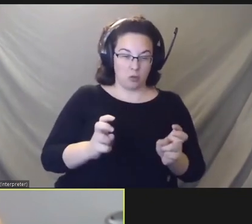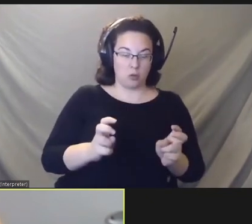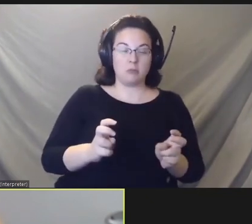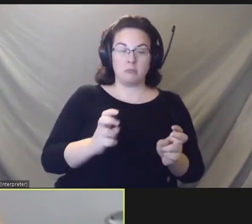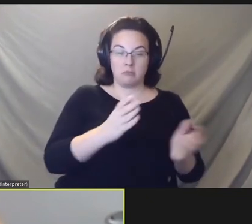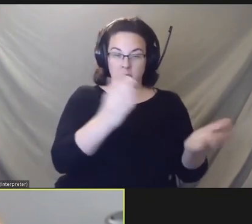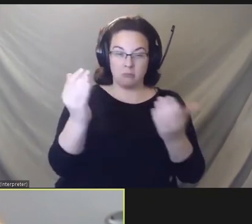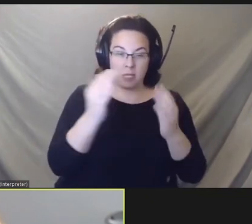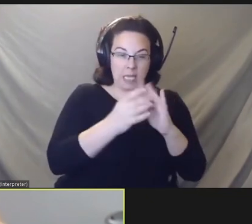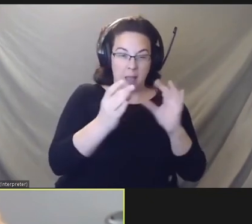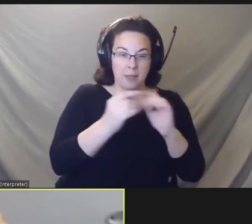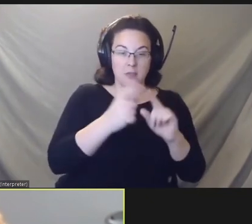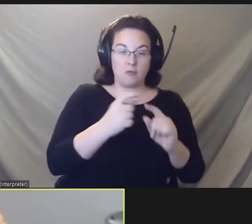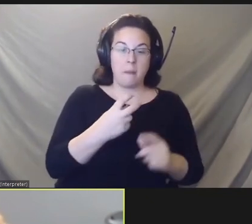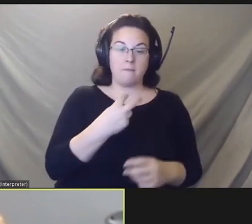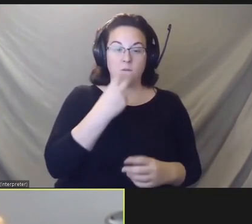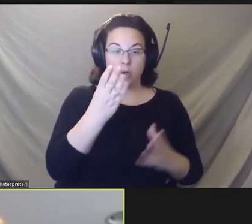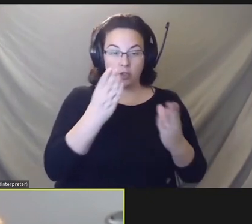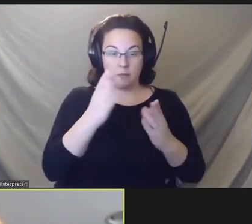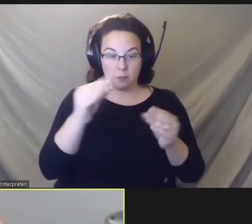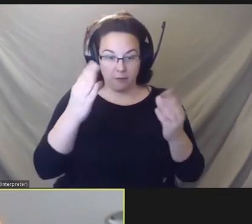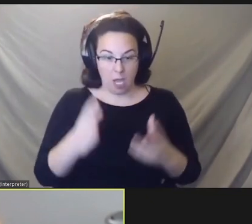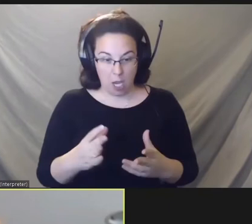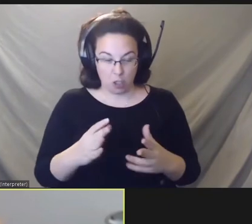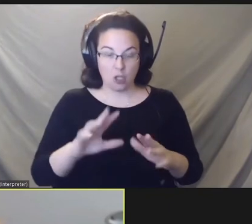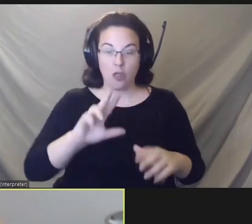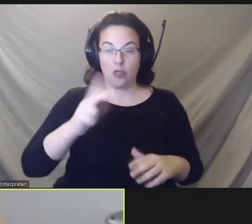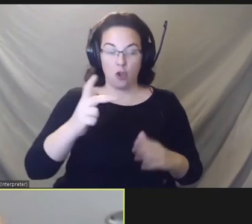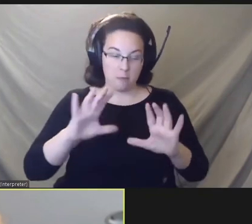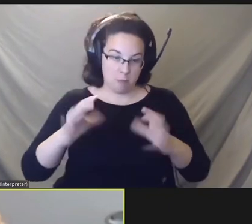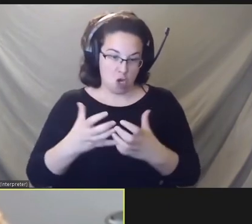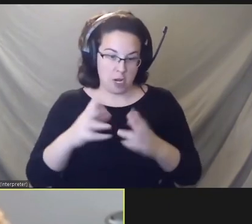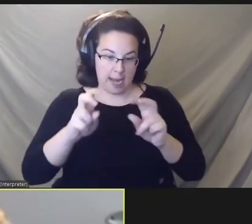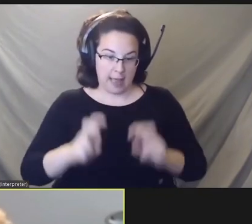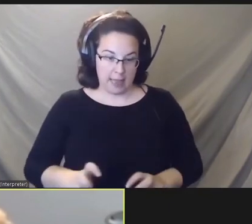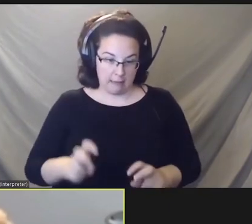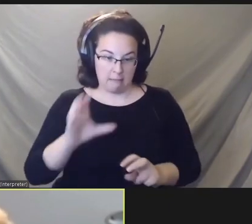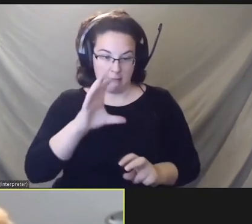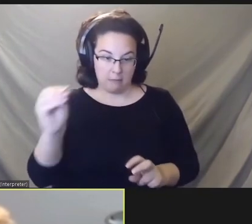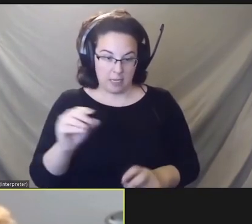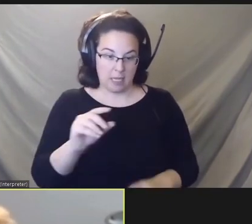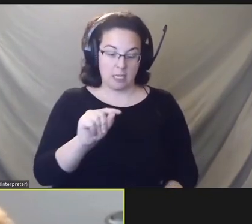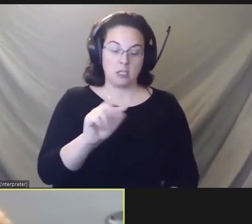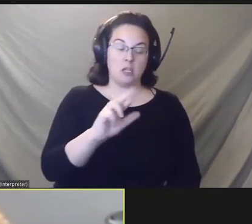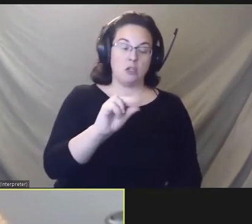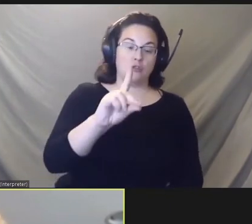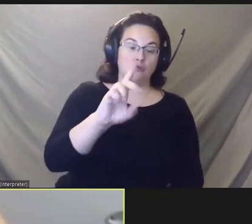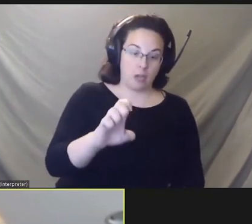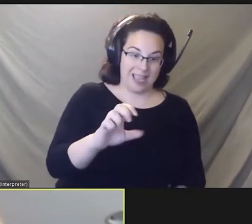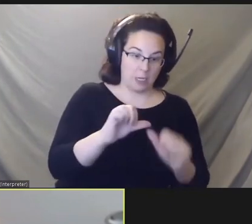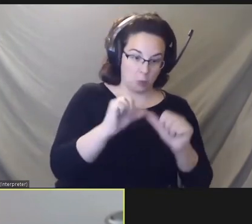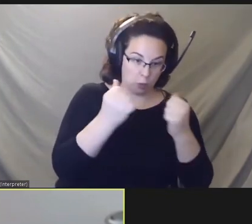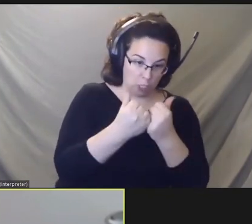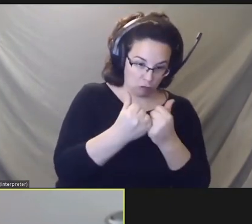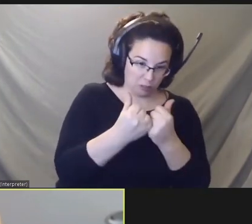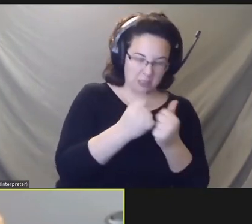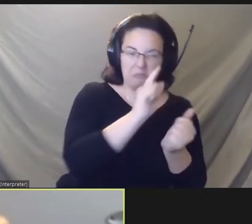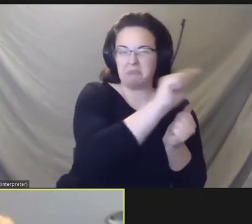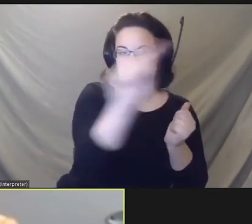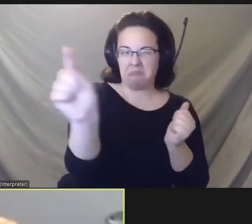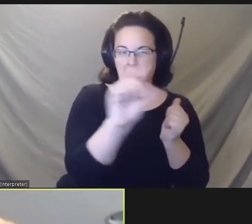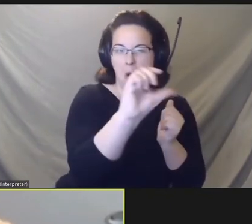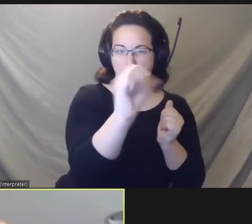voice service providers, third-party analytics companies, trade associations, and other